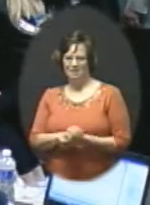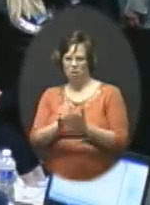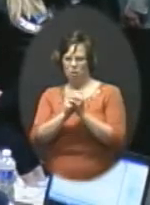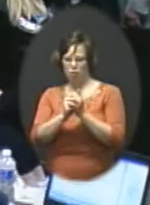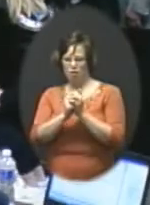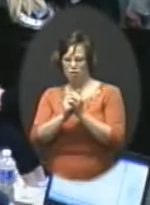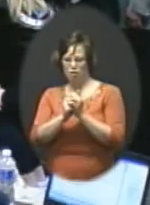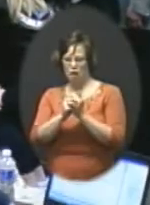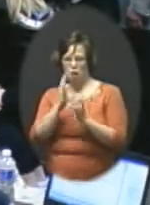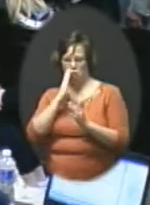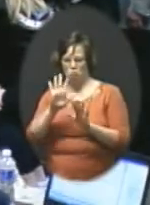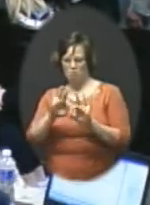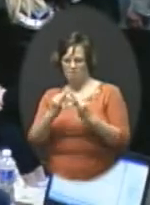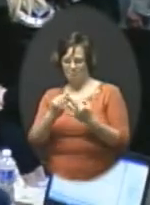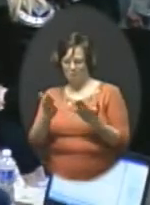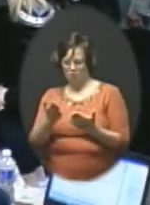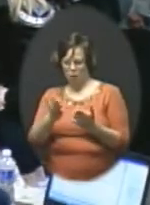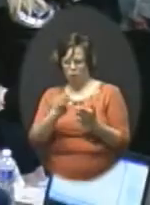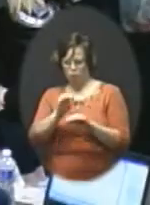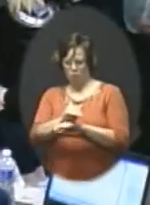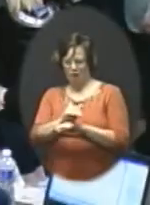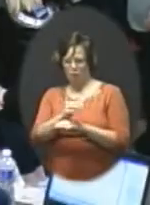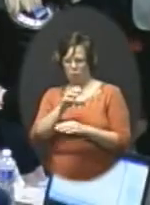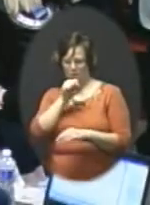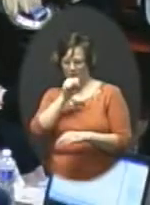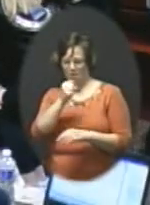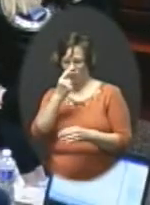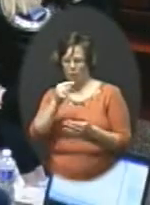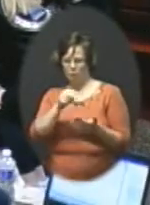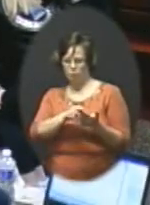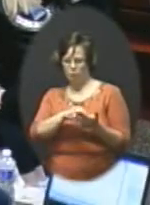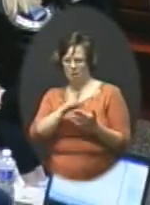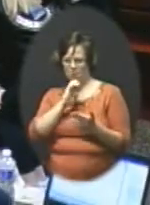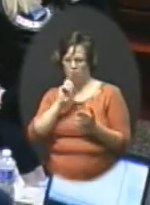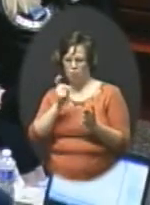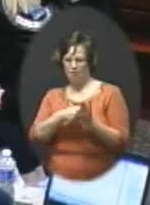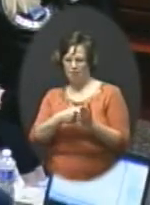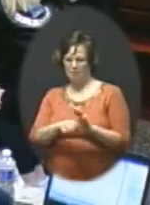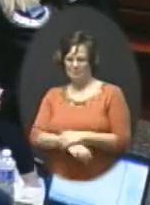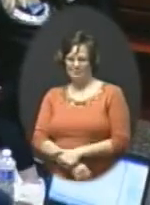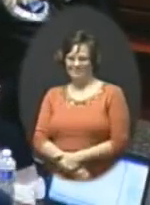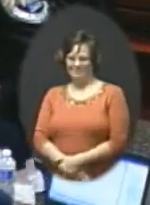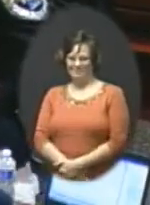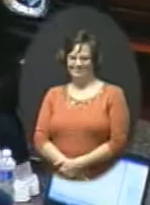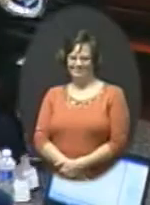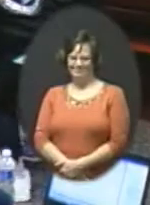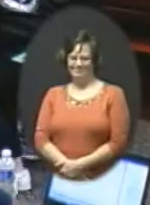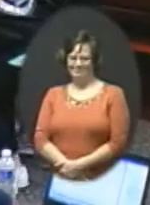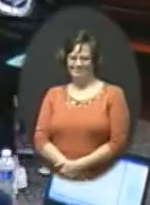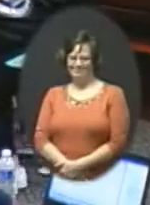Congratulations, and I know your families are here tonight as well, so we'd love for them to stand and be recognized. They totally know.